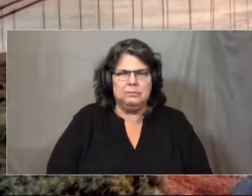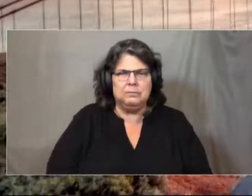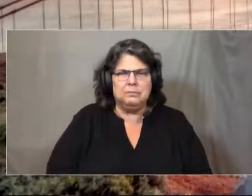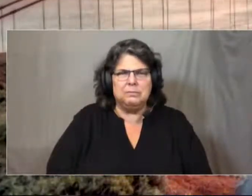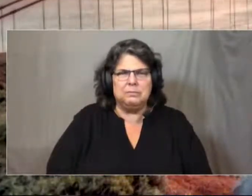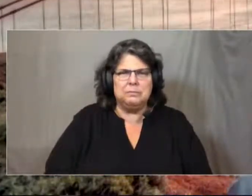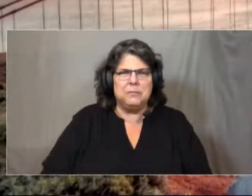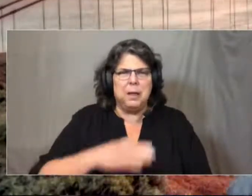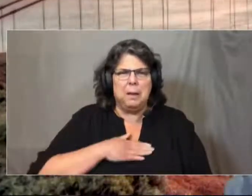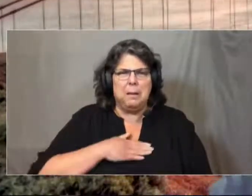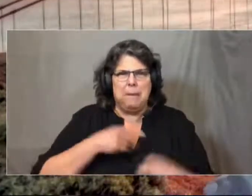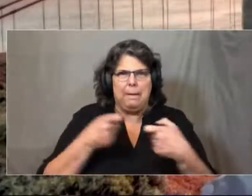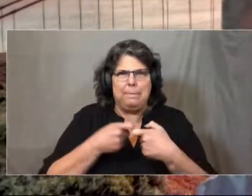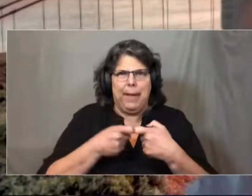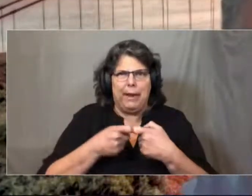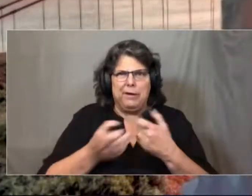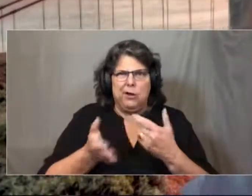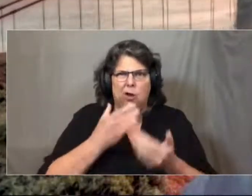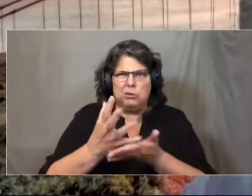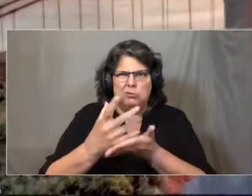My battery's about to go dead.